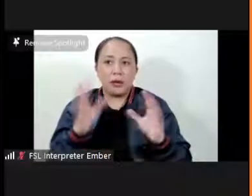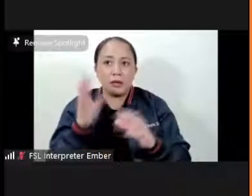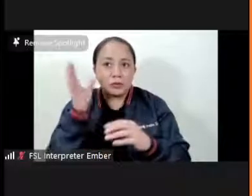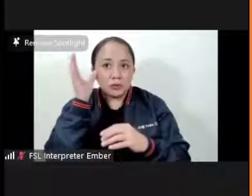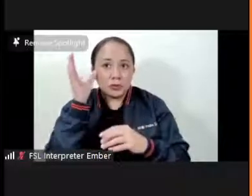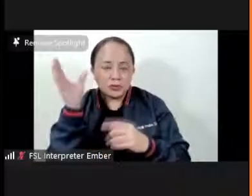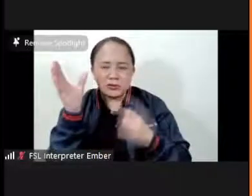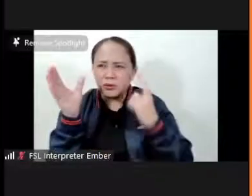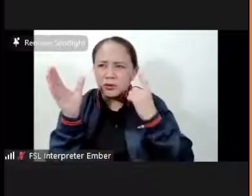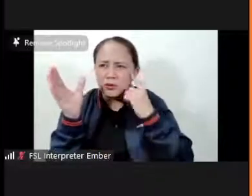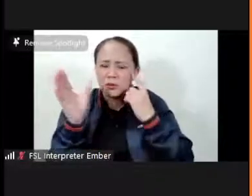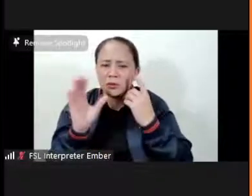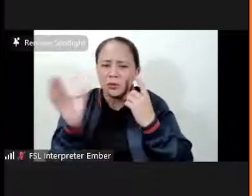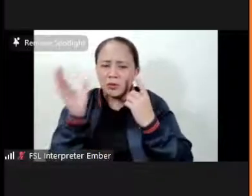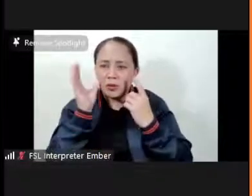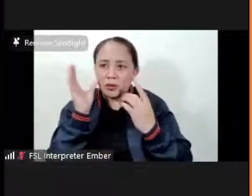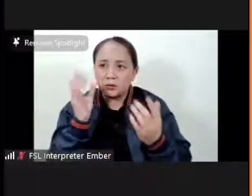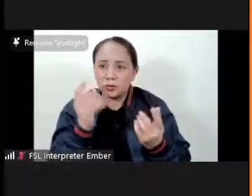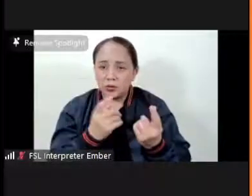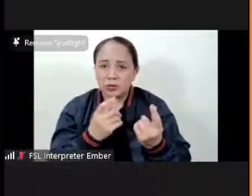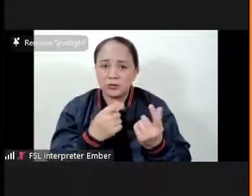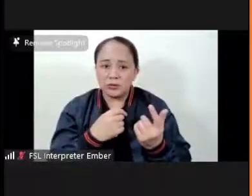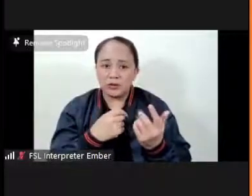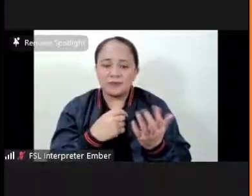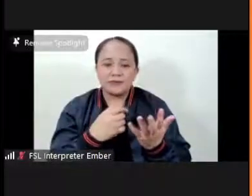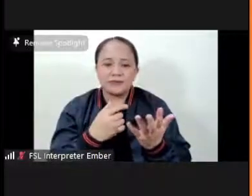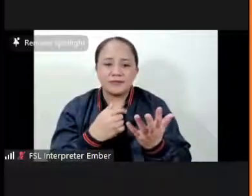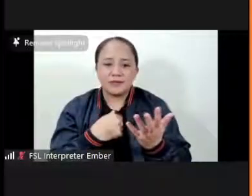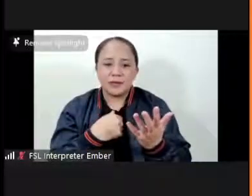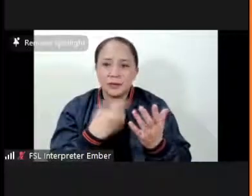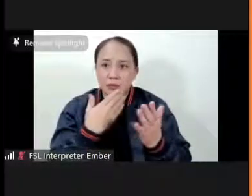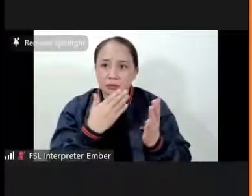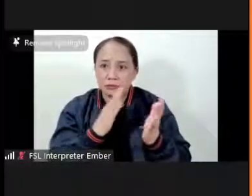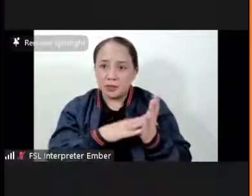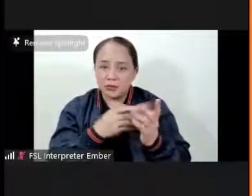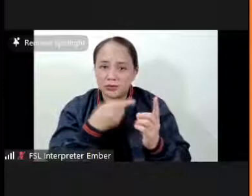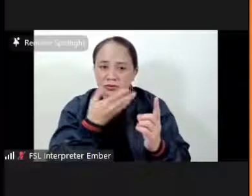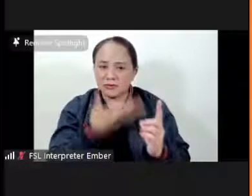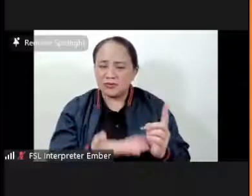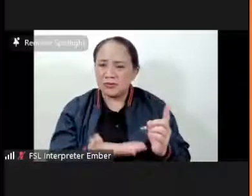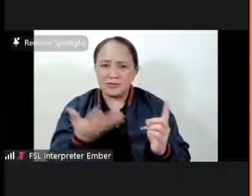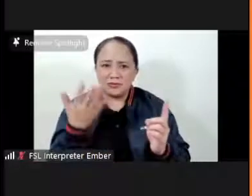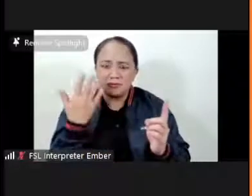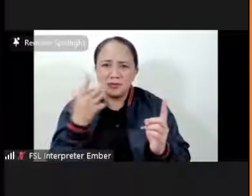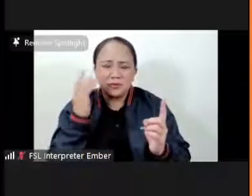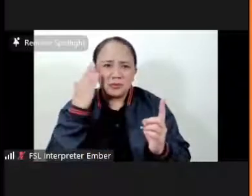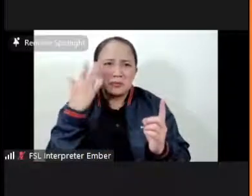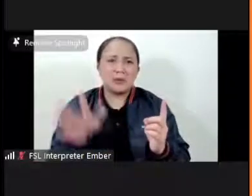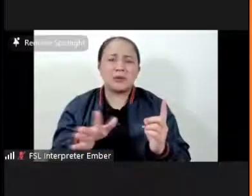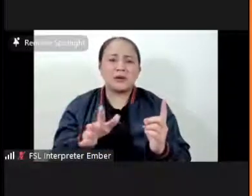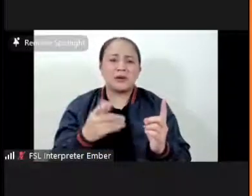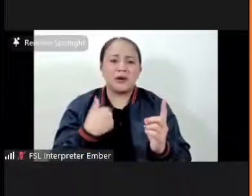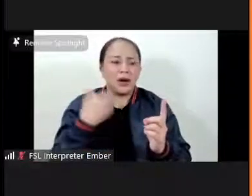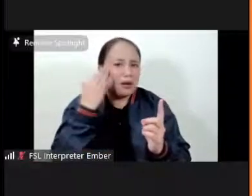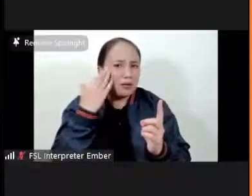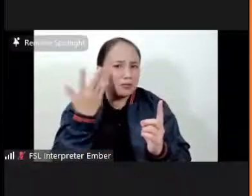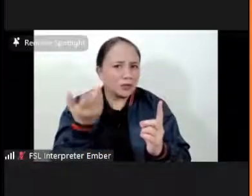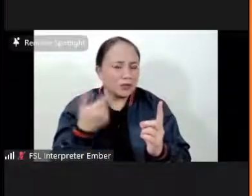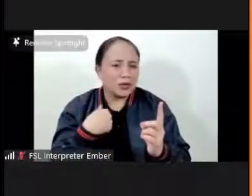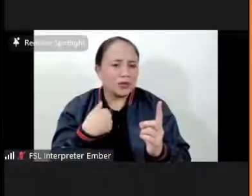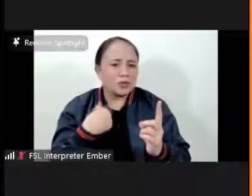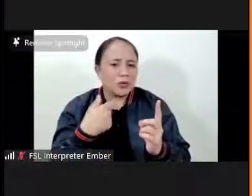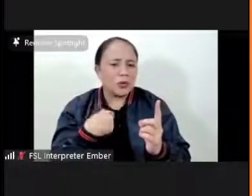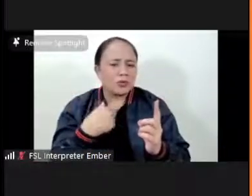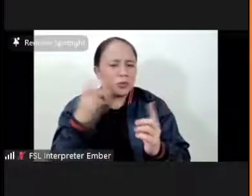mindset na may gagawing masama sa kanila. So, parang alam mo yun, ang worry ko dito,